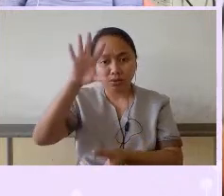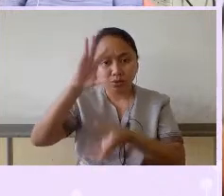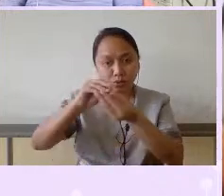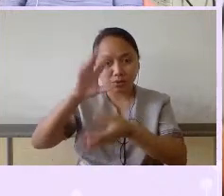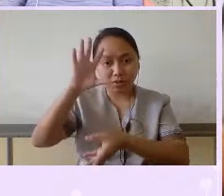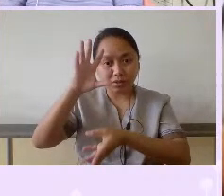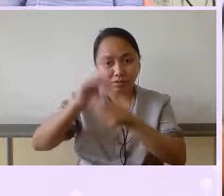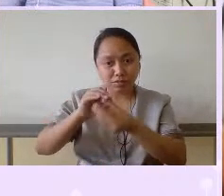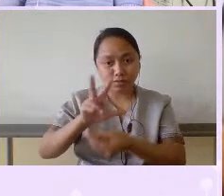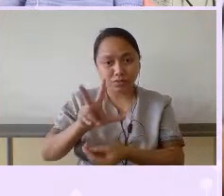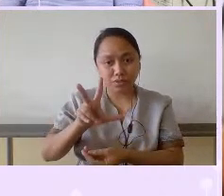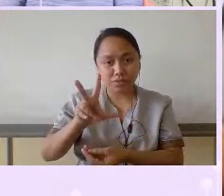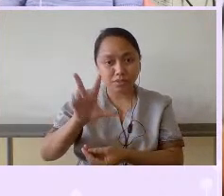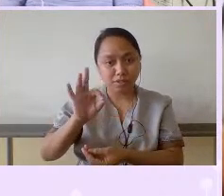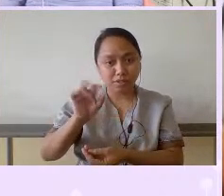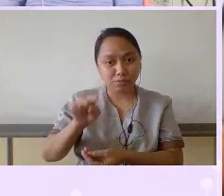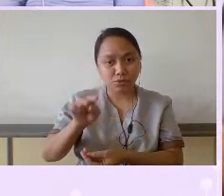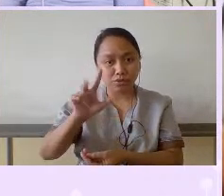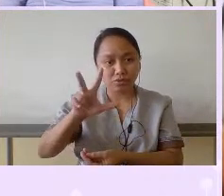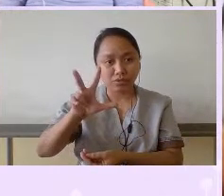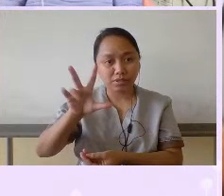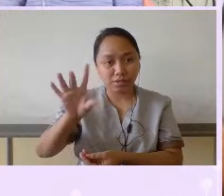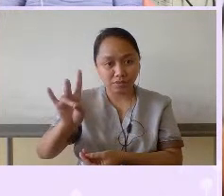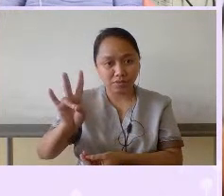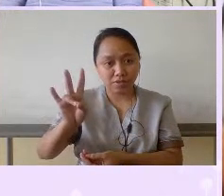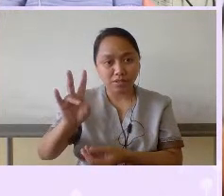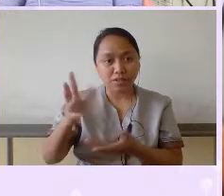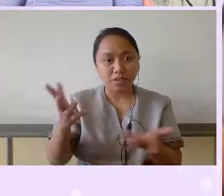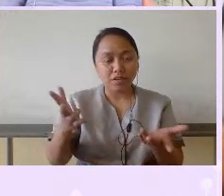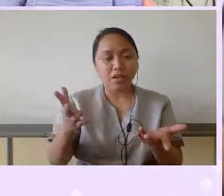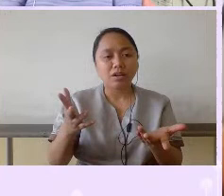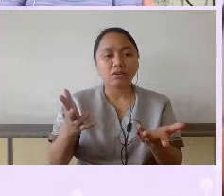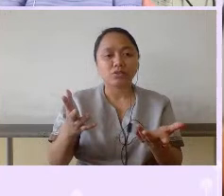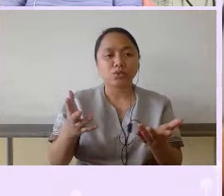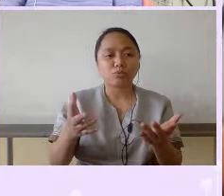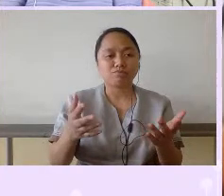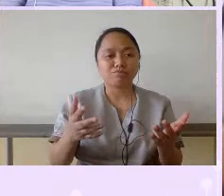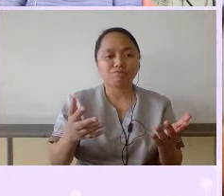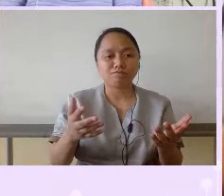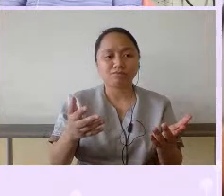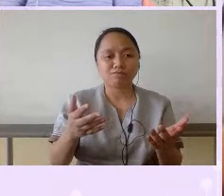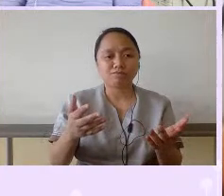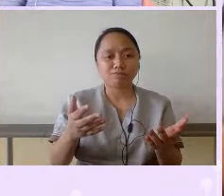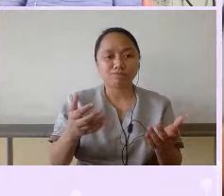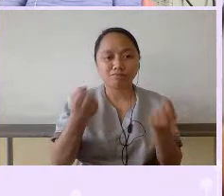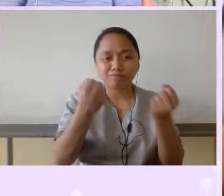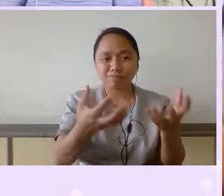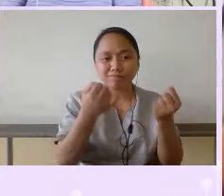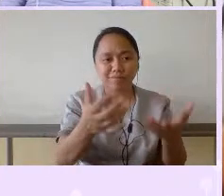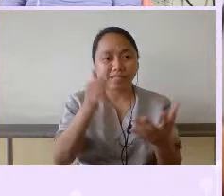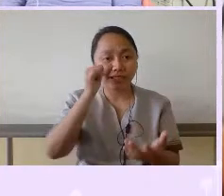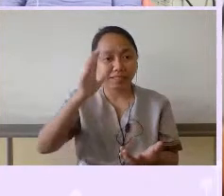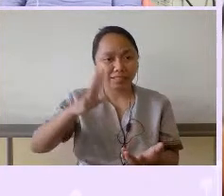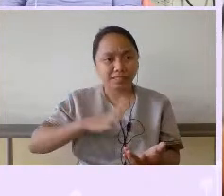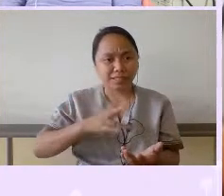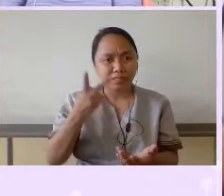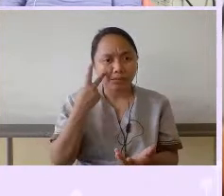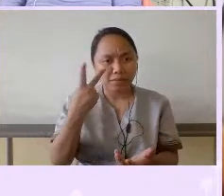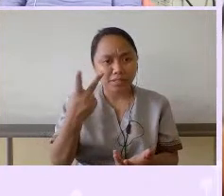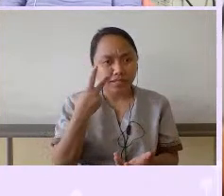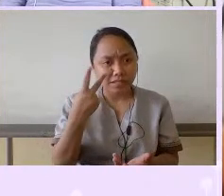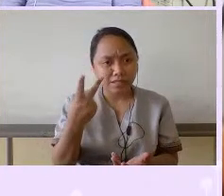in the workforce, karamihan sa mga kababaihan natin ay makikita natin sa mga highly